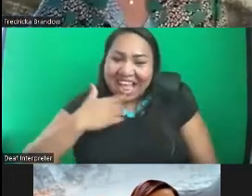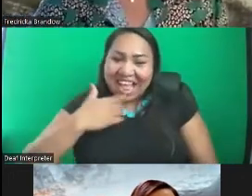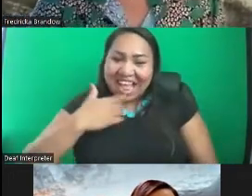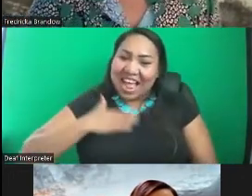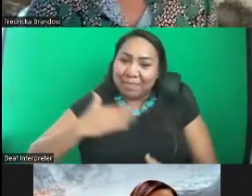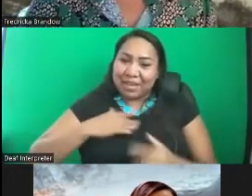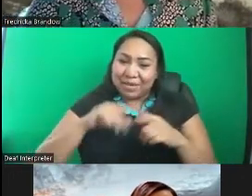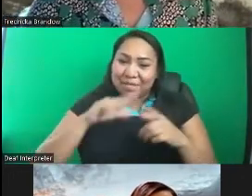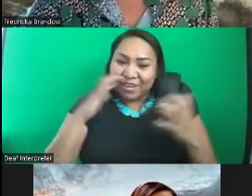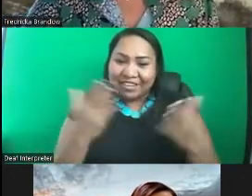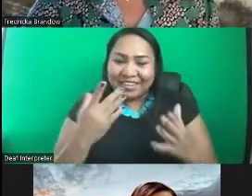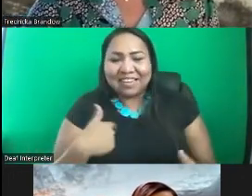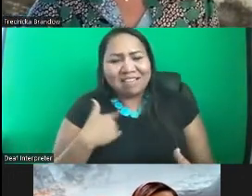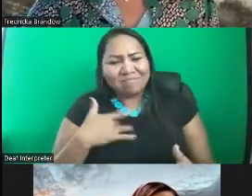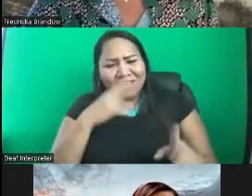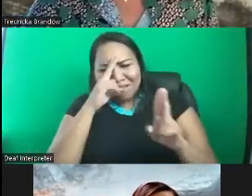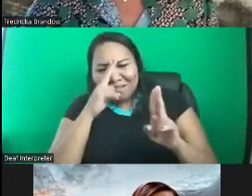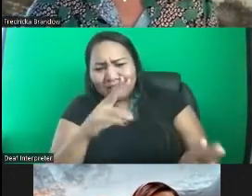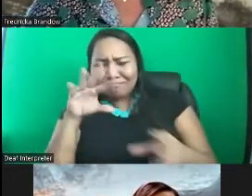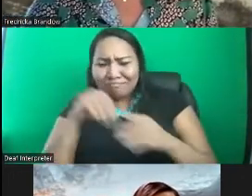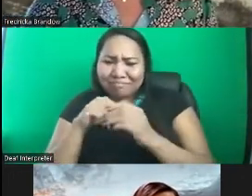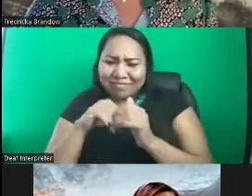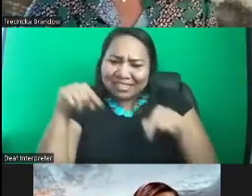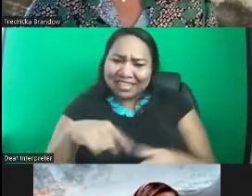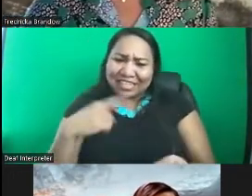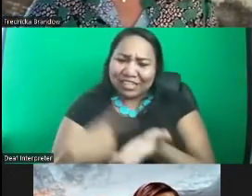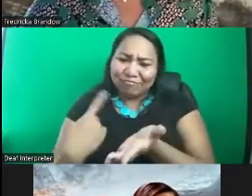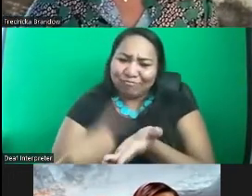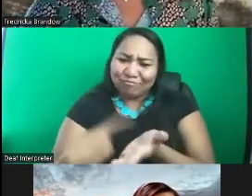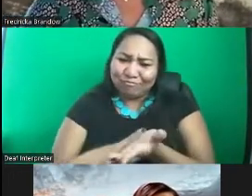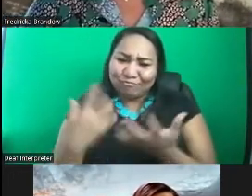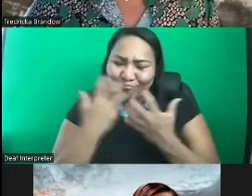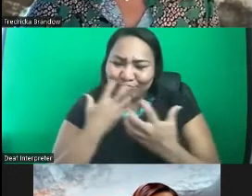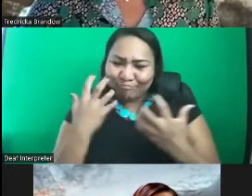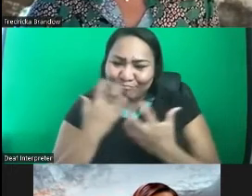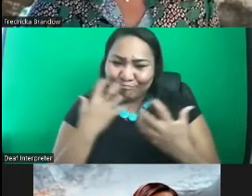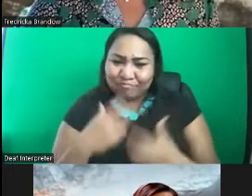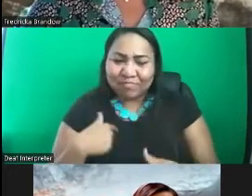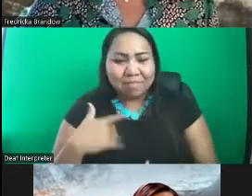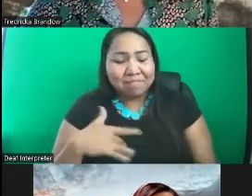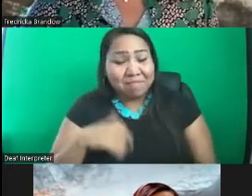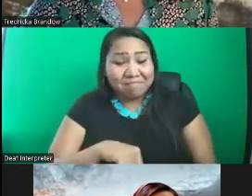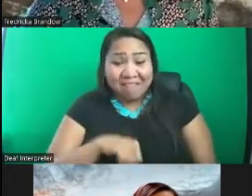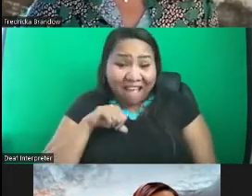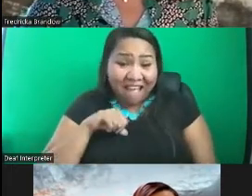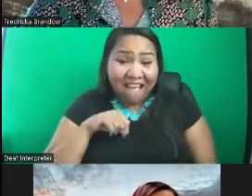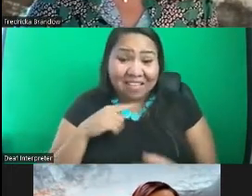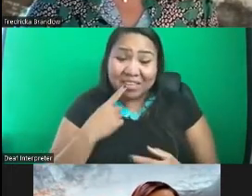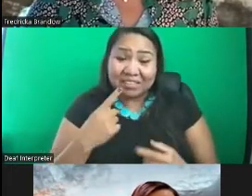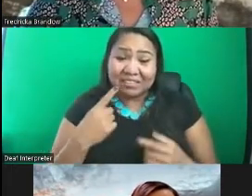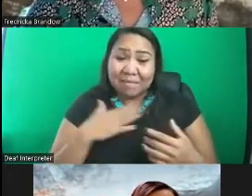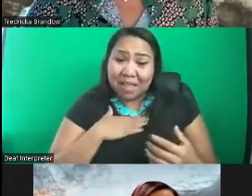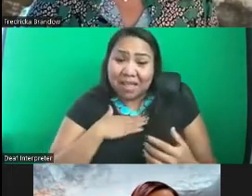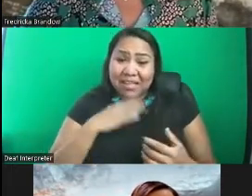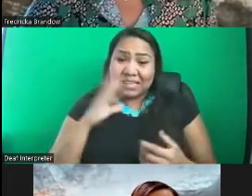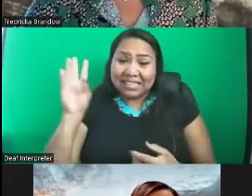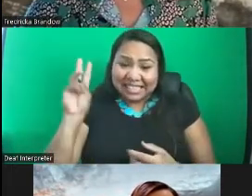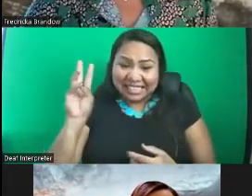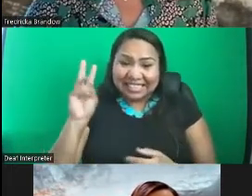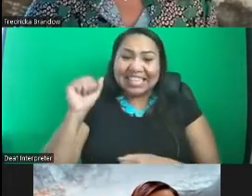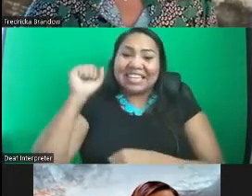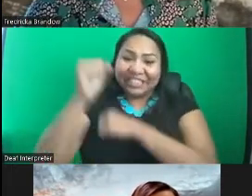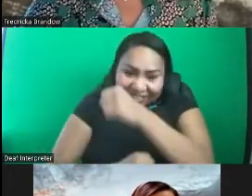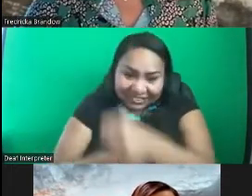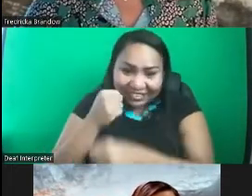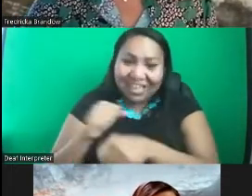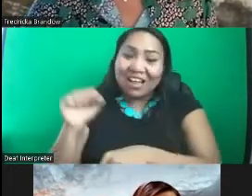part of this discussion today. I am very proud to say that this year is my 16th year working with the Indigenous Pride